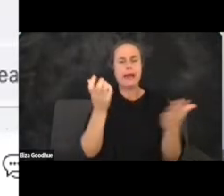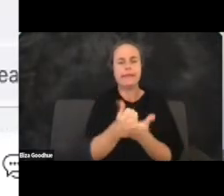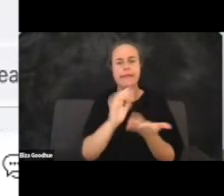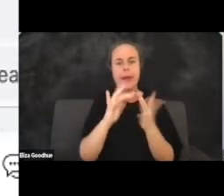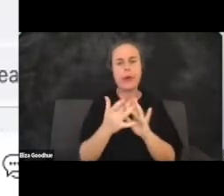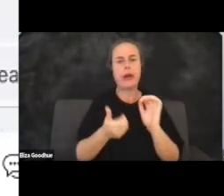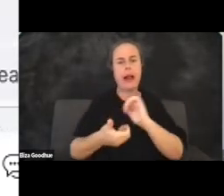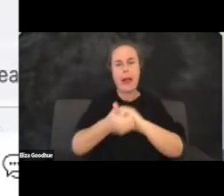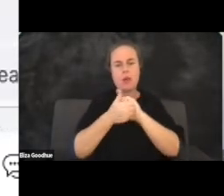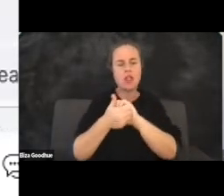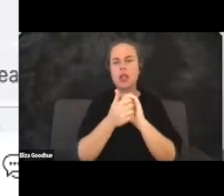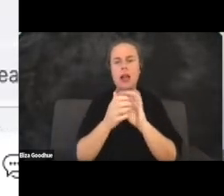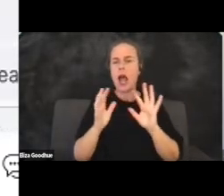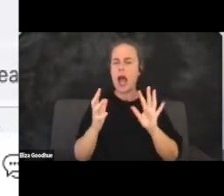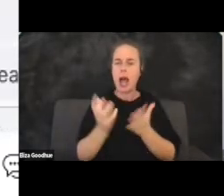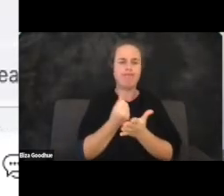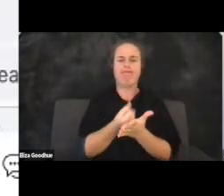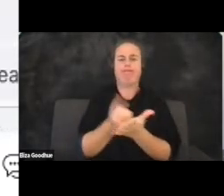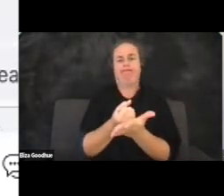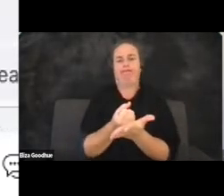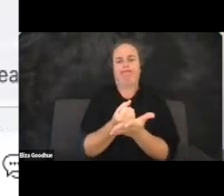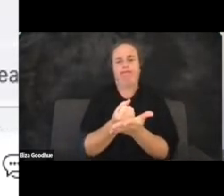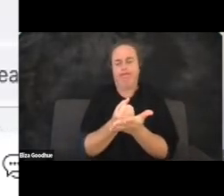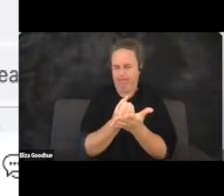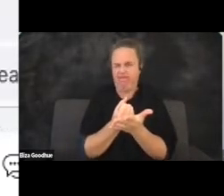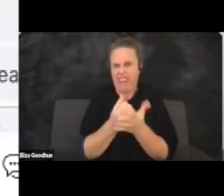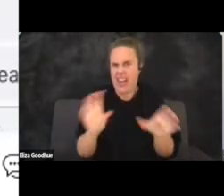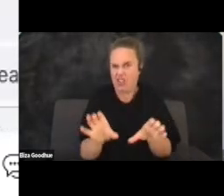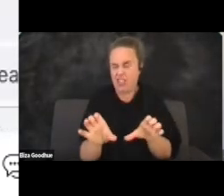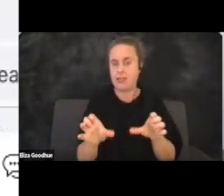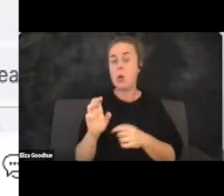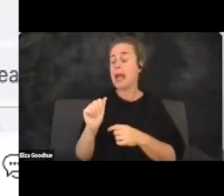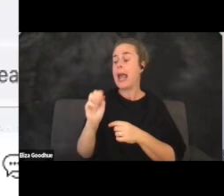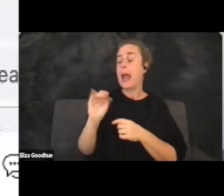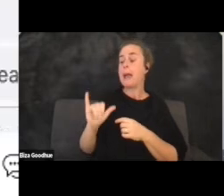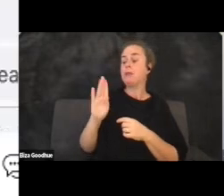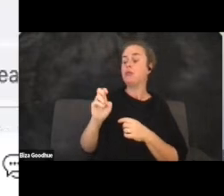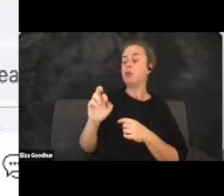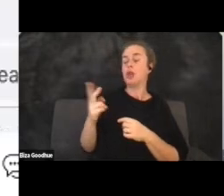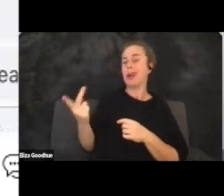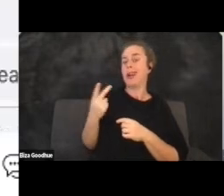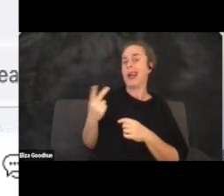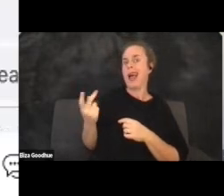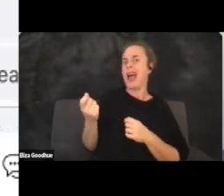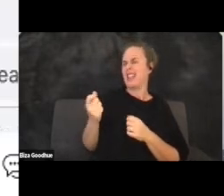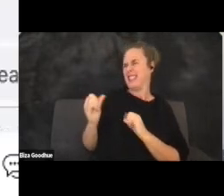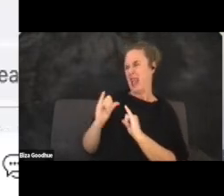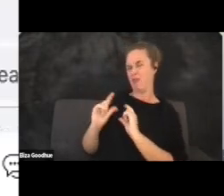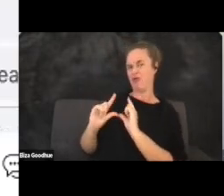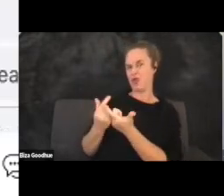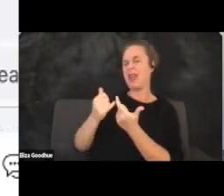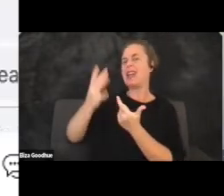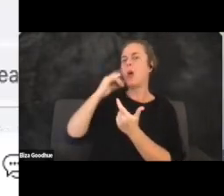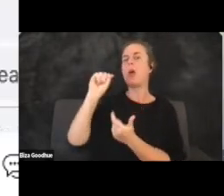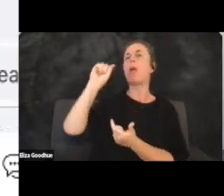that's happened. So, and admittedly, Amy Brewer and I were put in the same group, so that's why the cookies made it on the excited